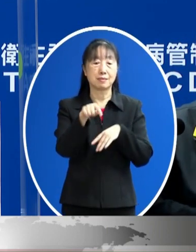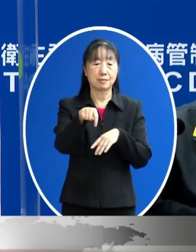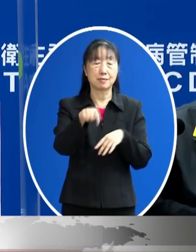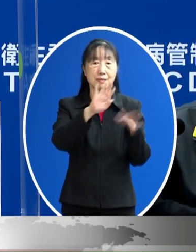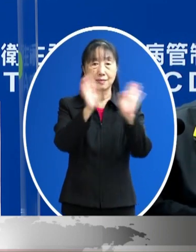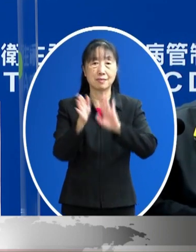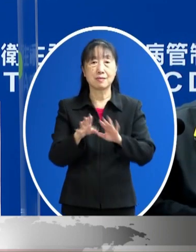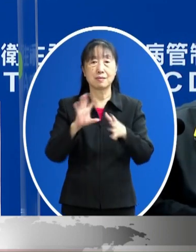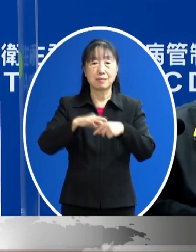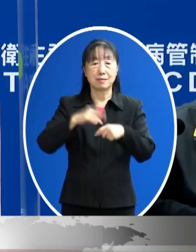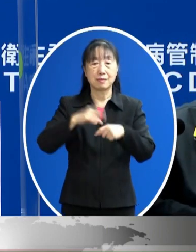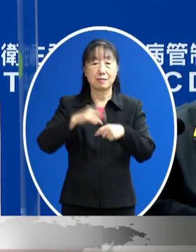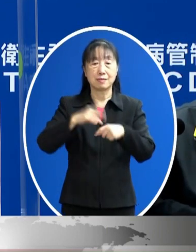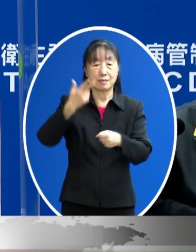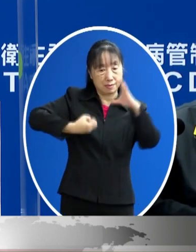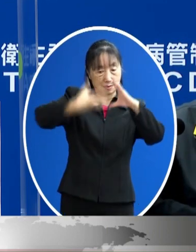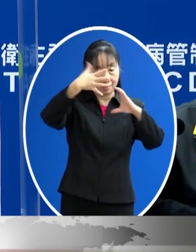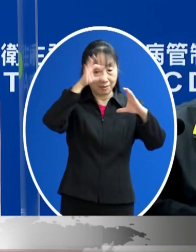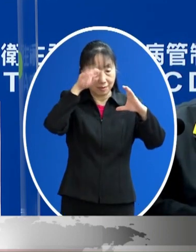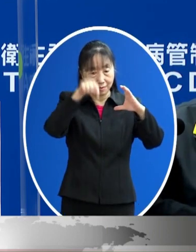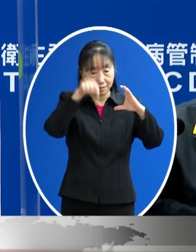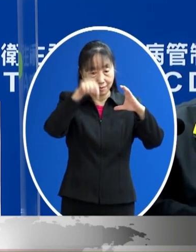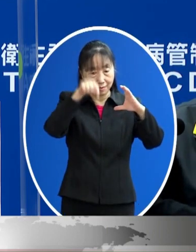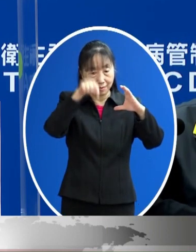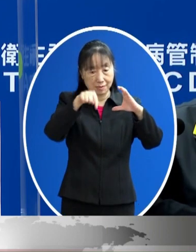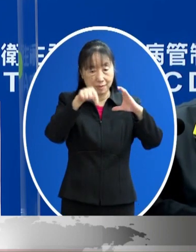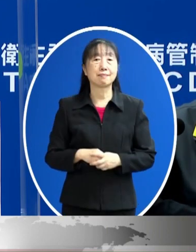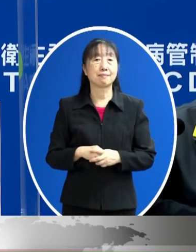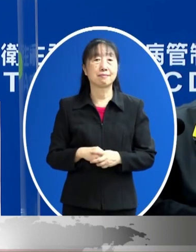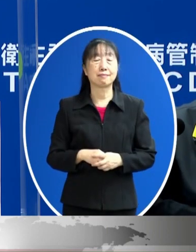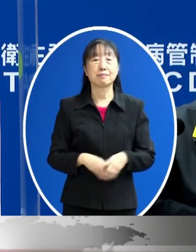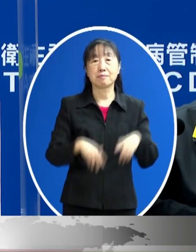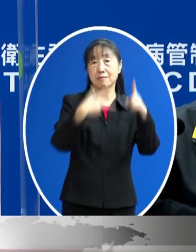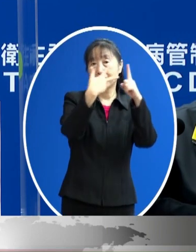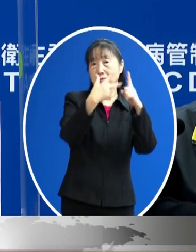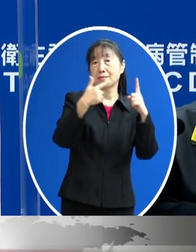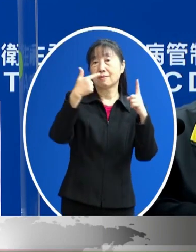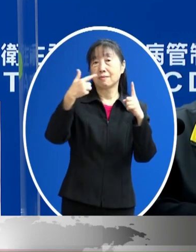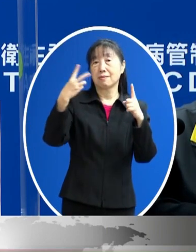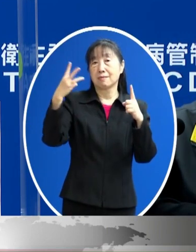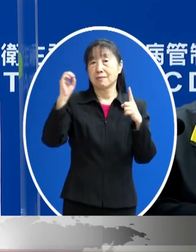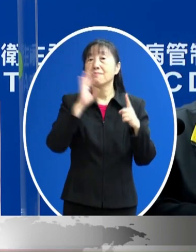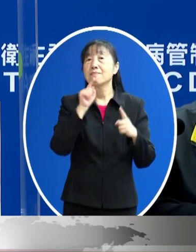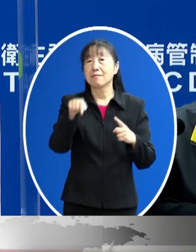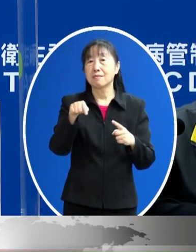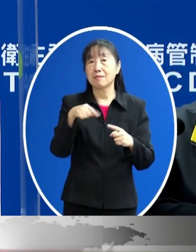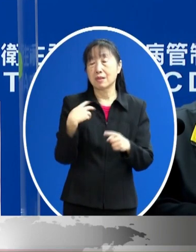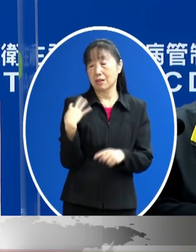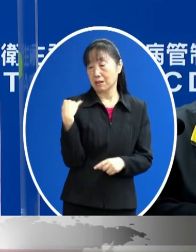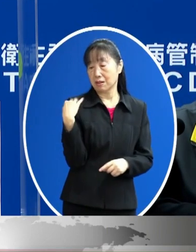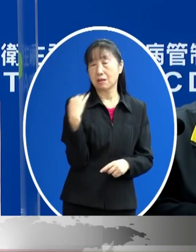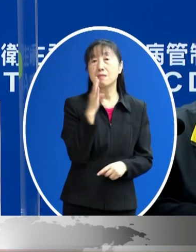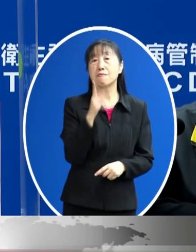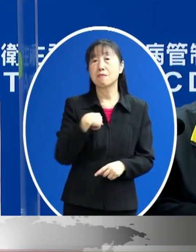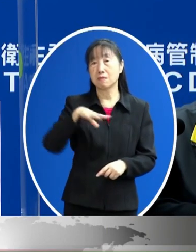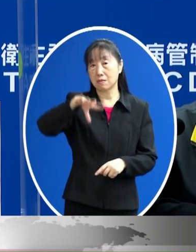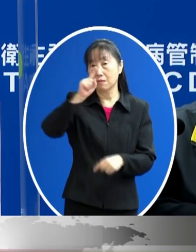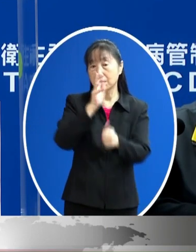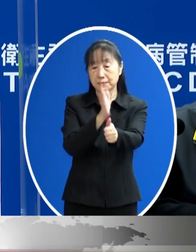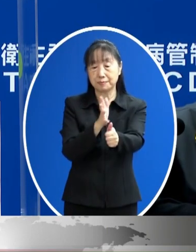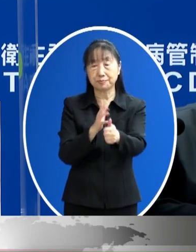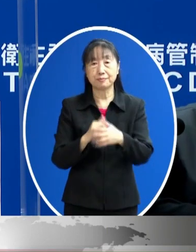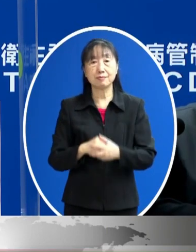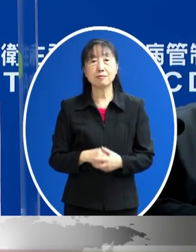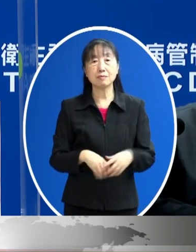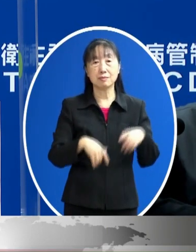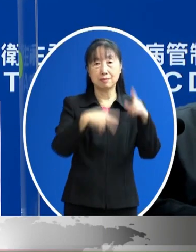number 17630 had a mask on at all times. So the client pulled her mask down to speak on the phone. Was that how the infection happened?